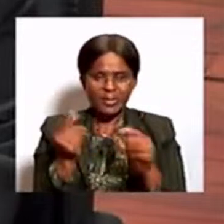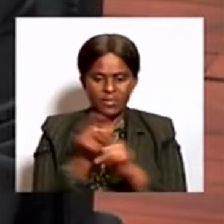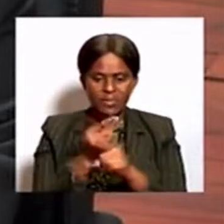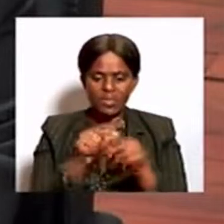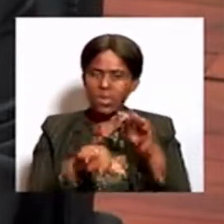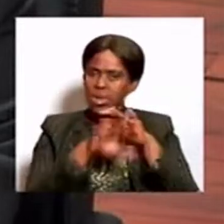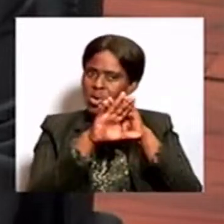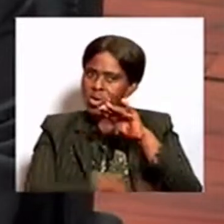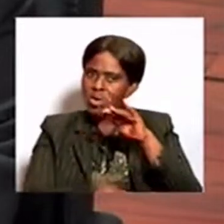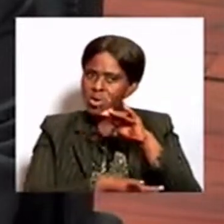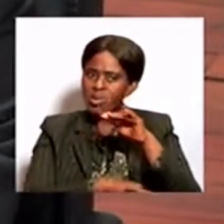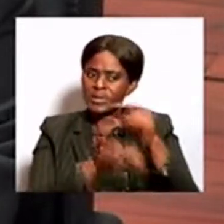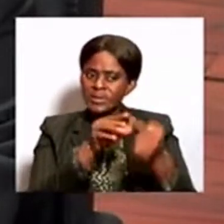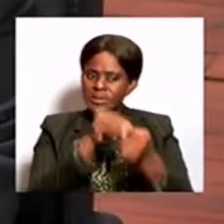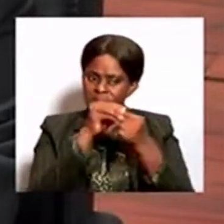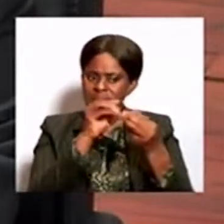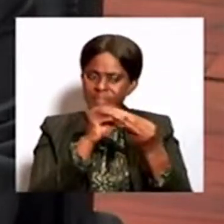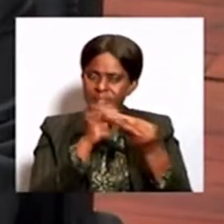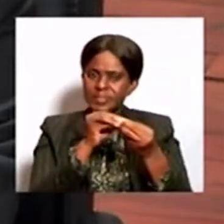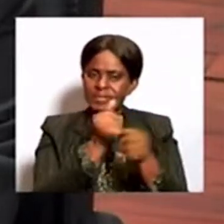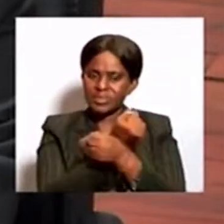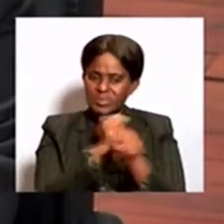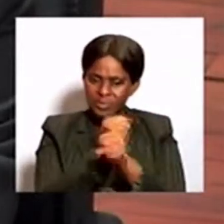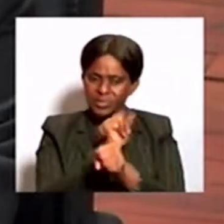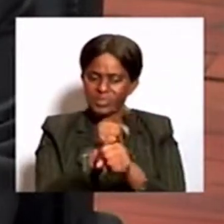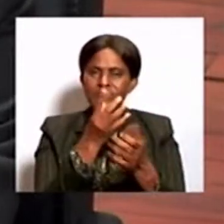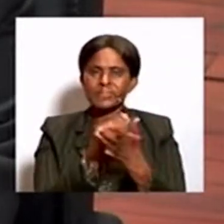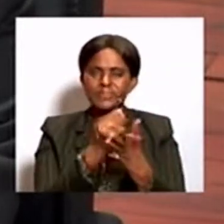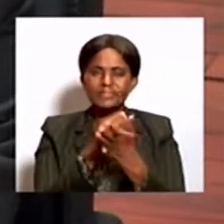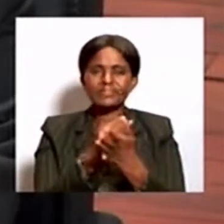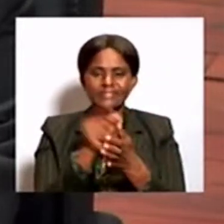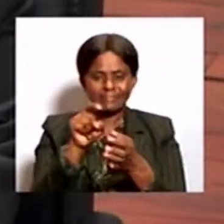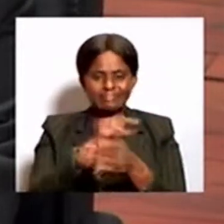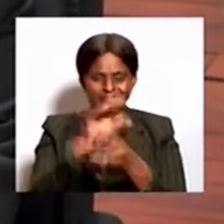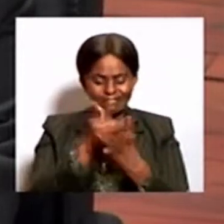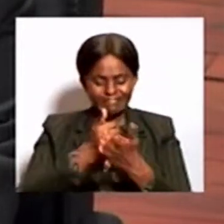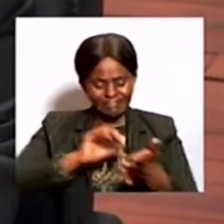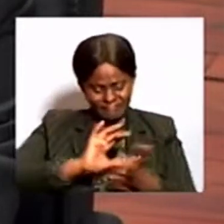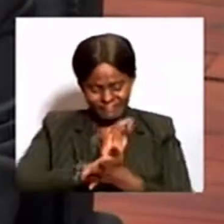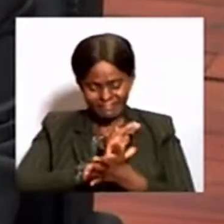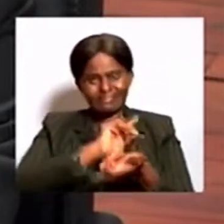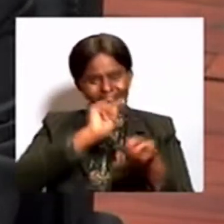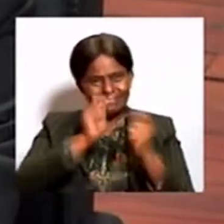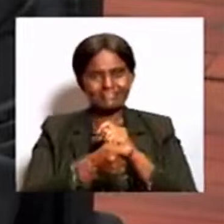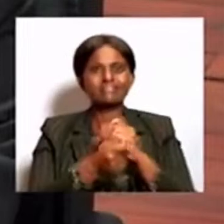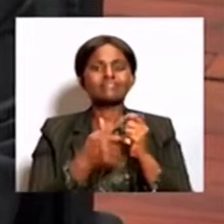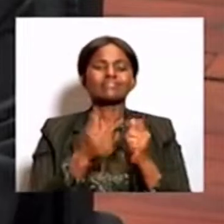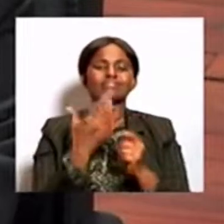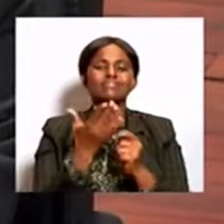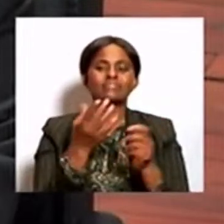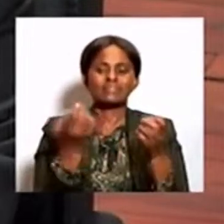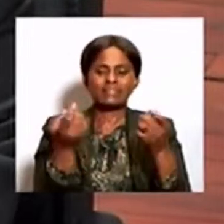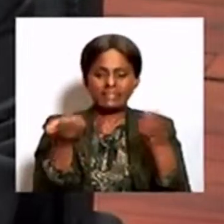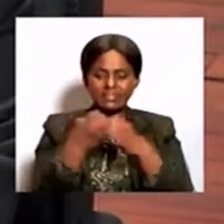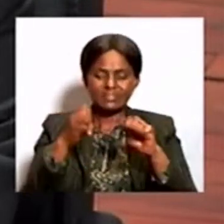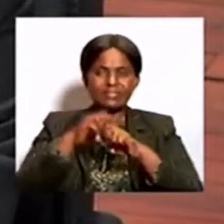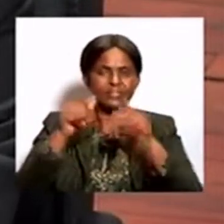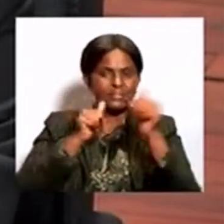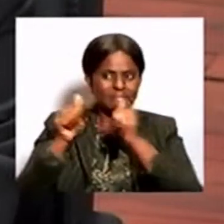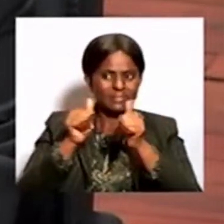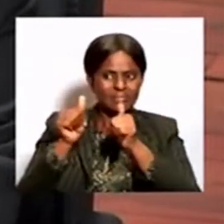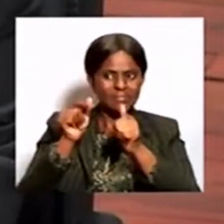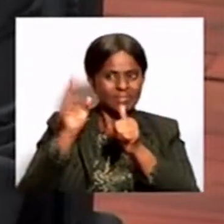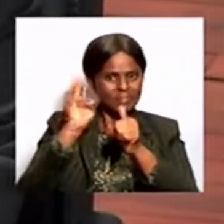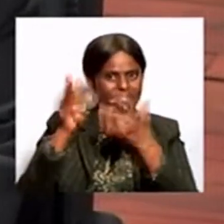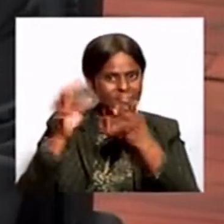lower rank, especially handling resources, needs complete overhaul? Even administration who allow